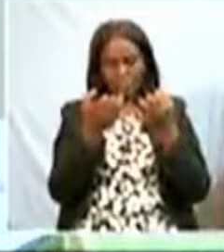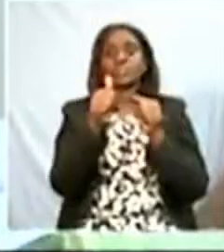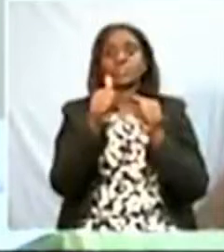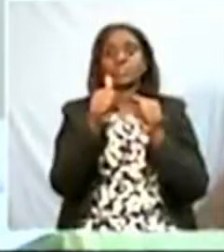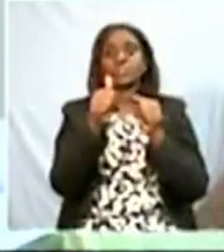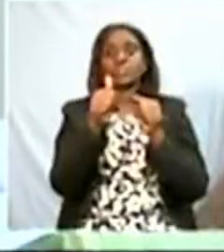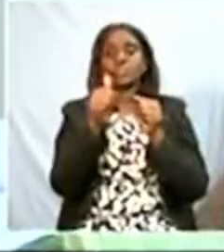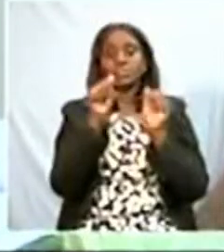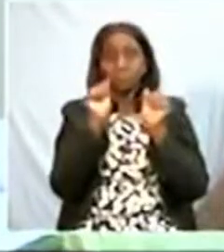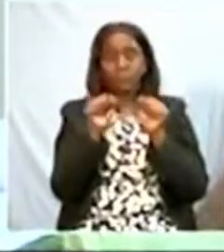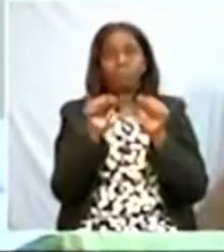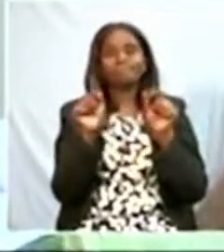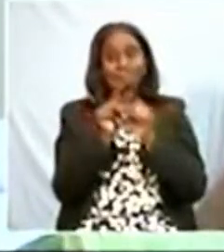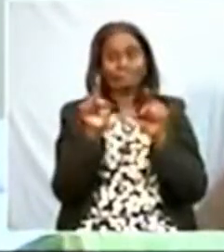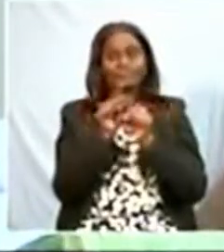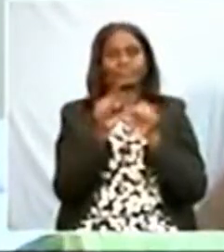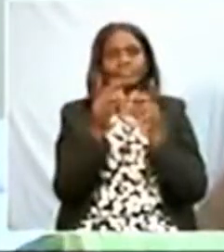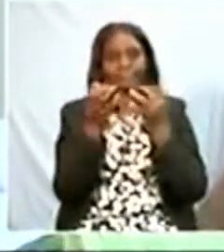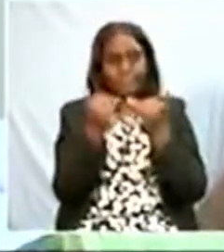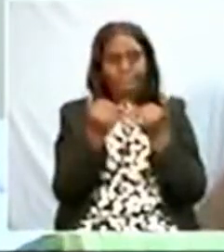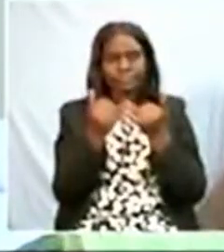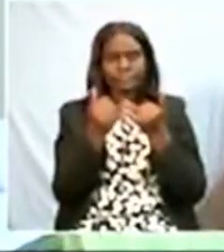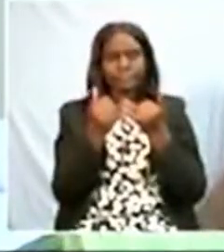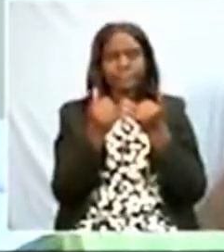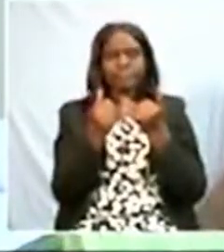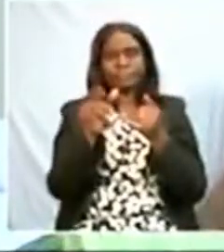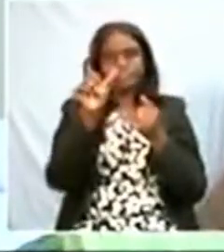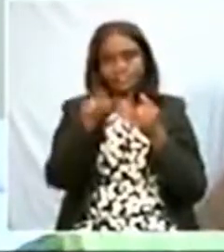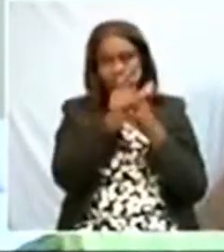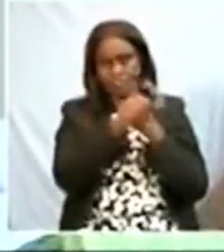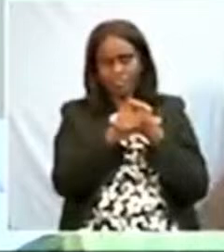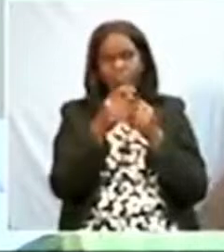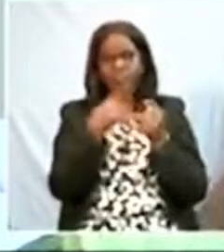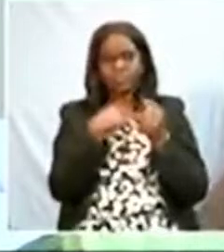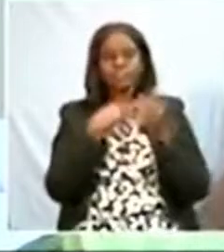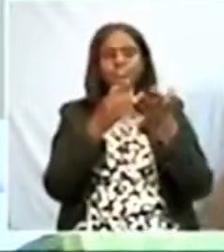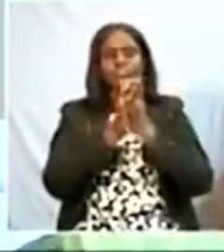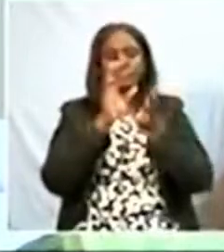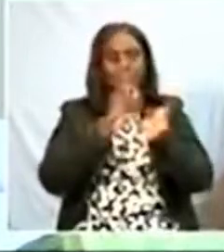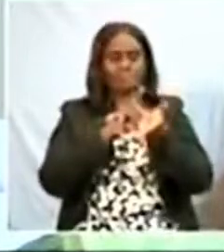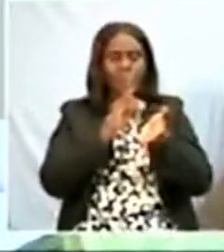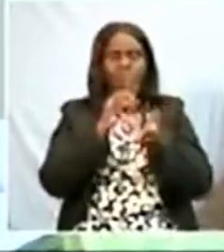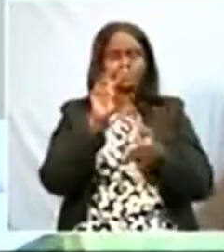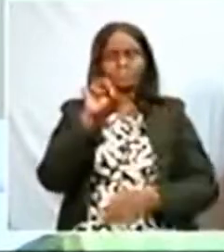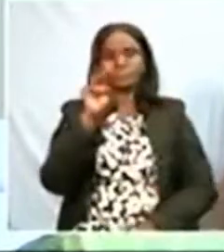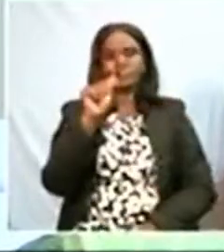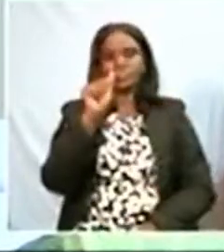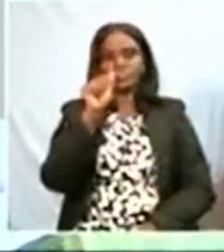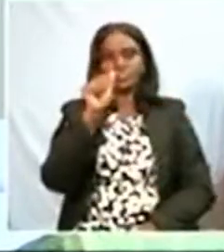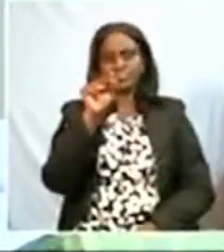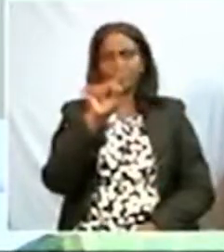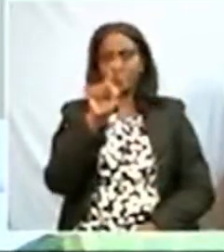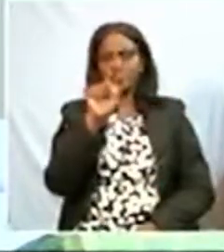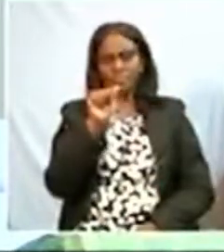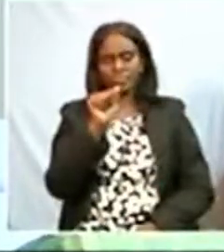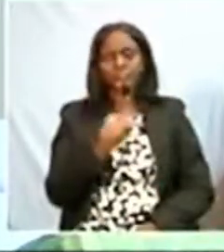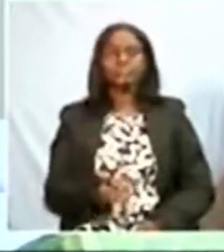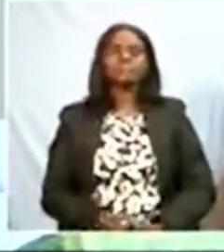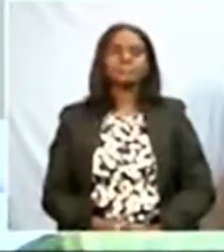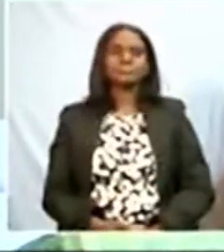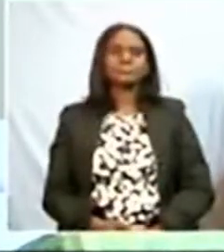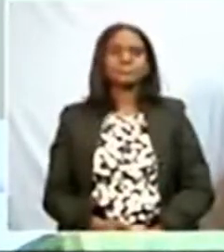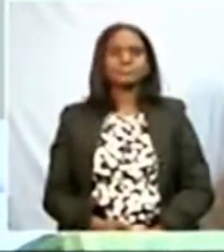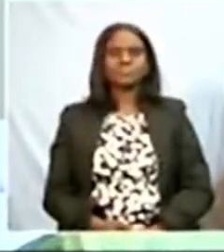we may take that. We want individual. Let me ask Dr. Mwanza follow up, then Pavio, Honorable Pavio, and then when.